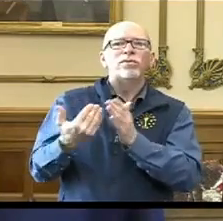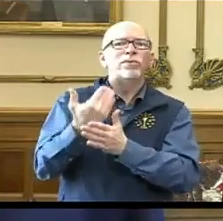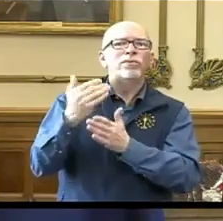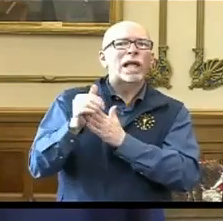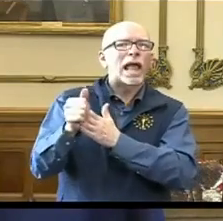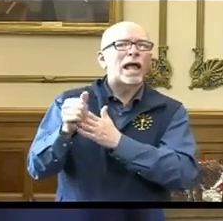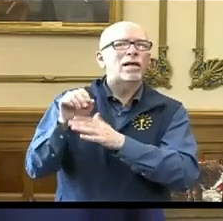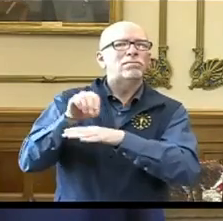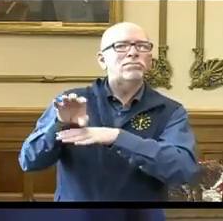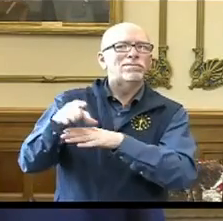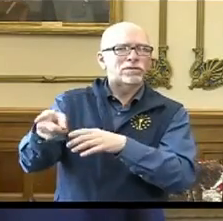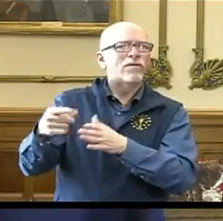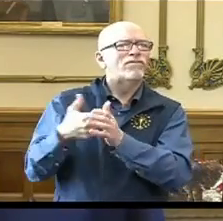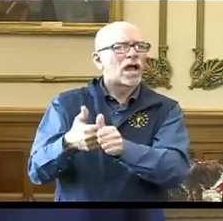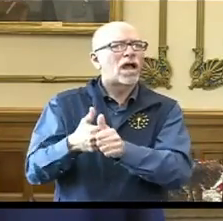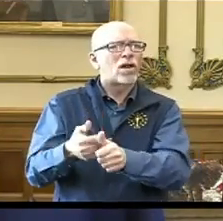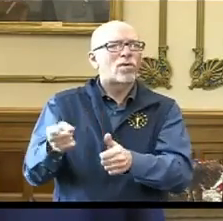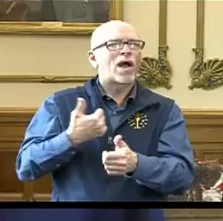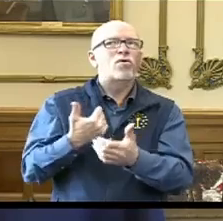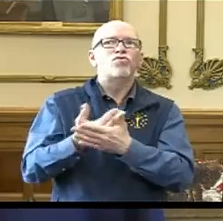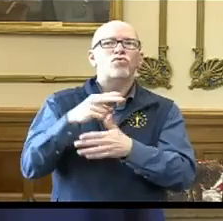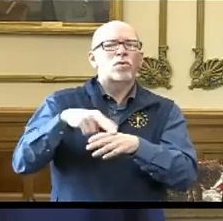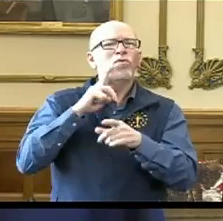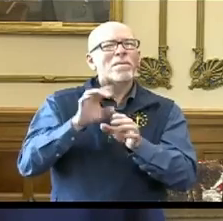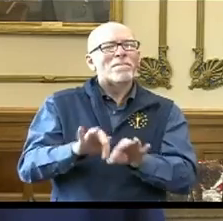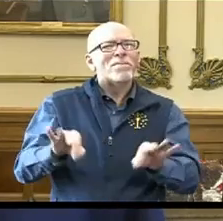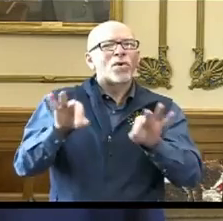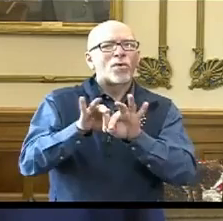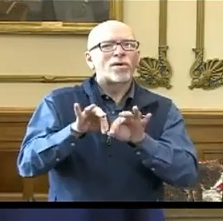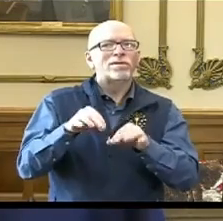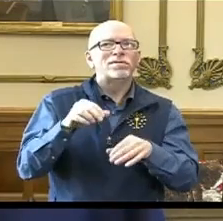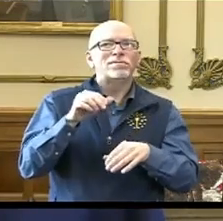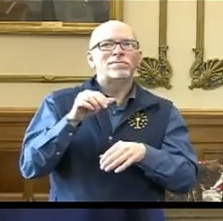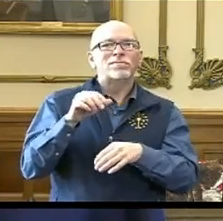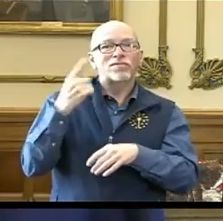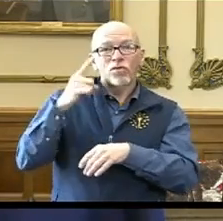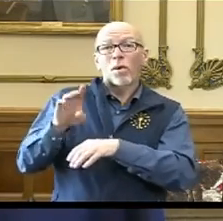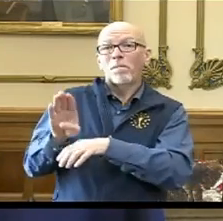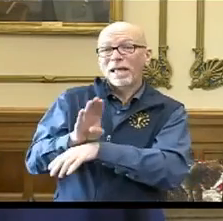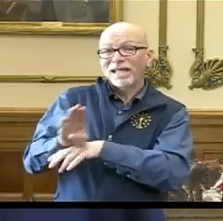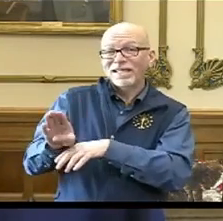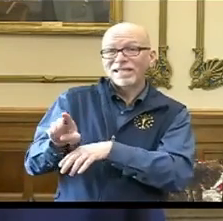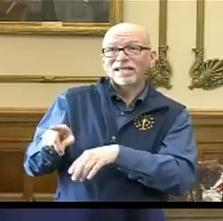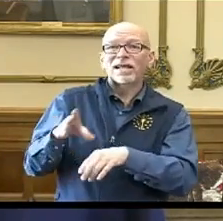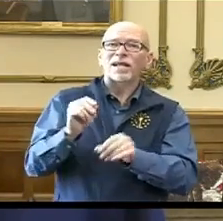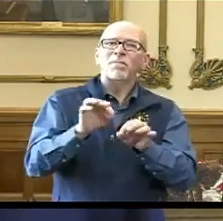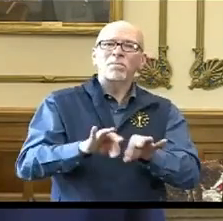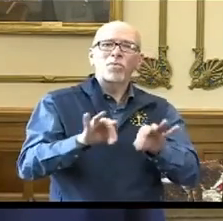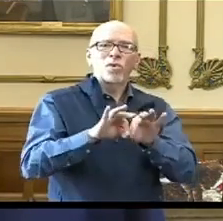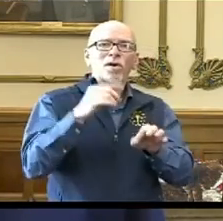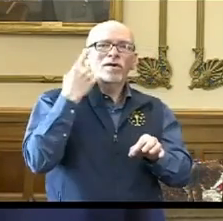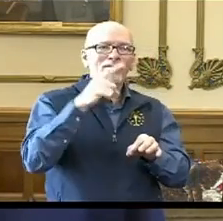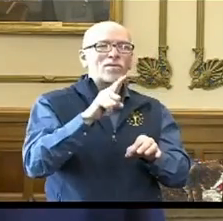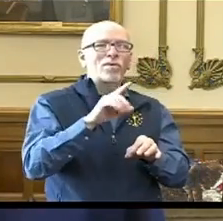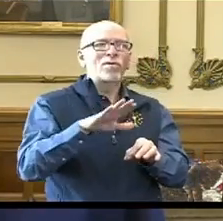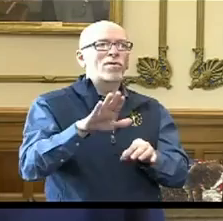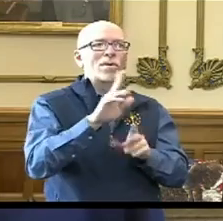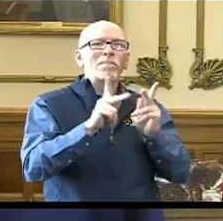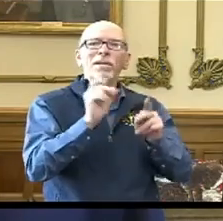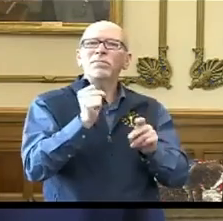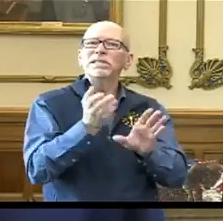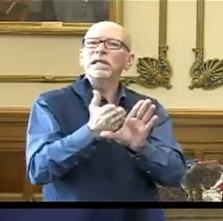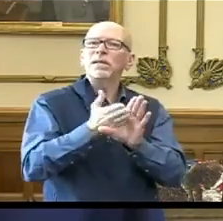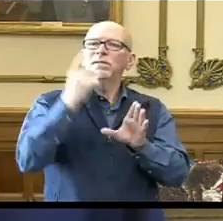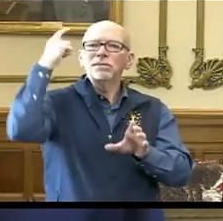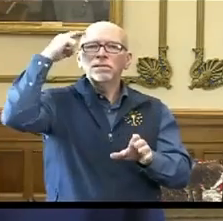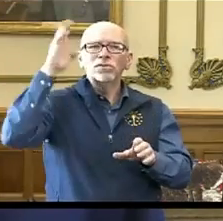new normal. And that's so critically important for not just their business, but for the Hoosier psyche, to know that